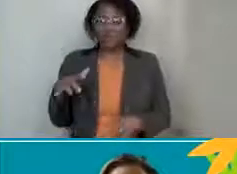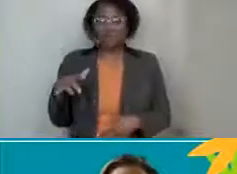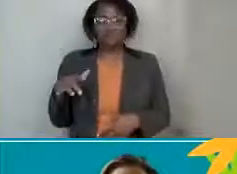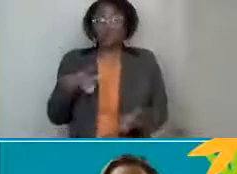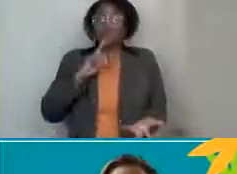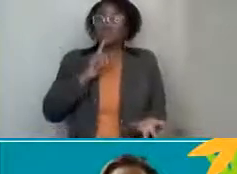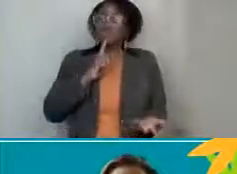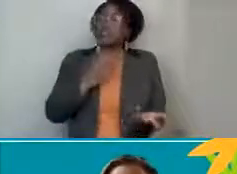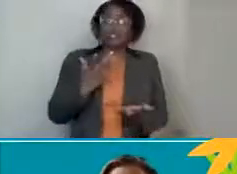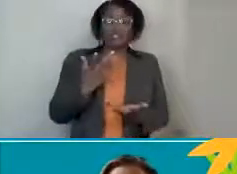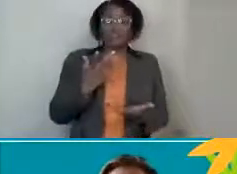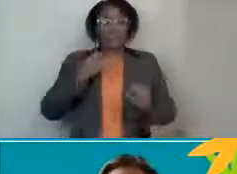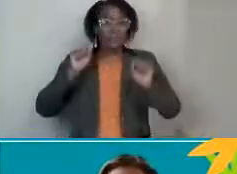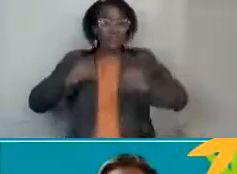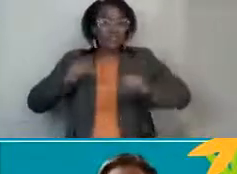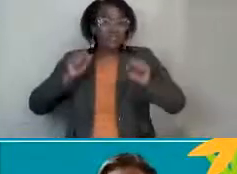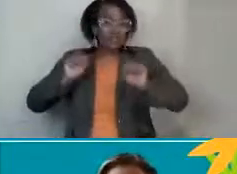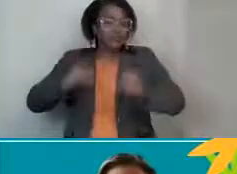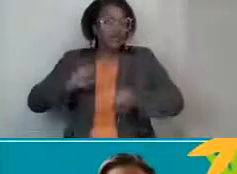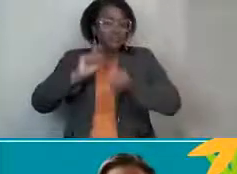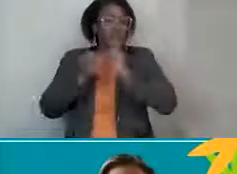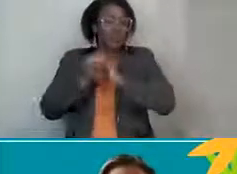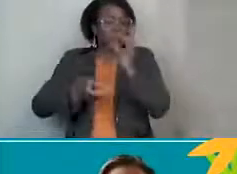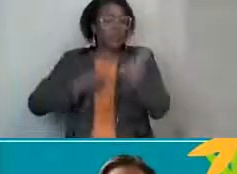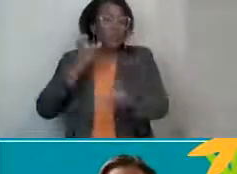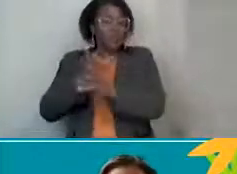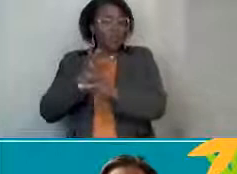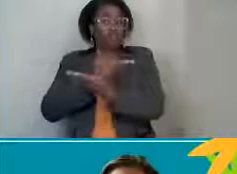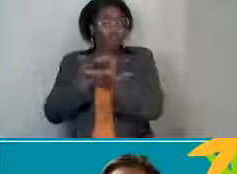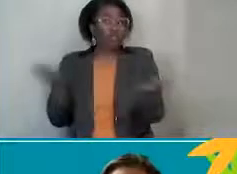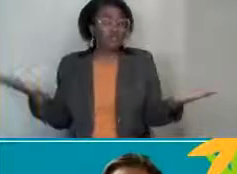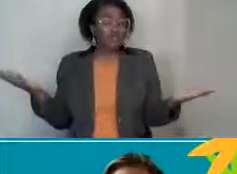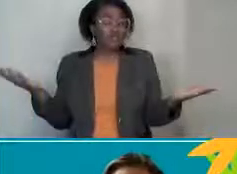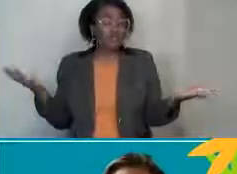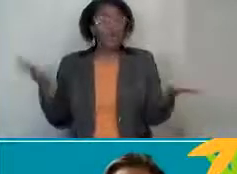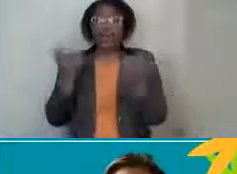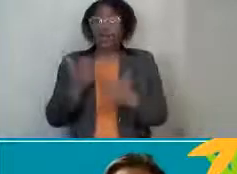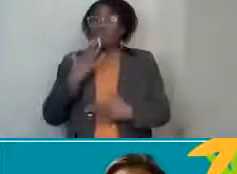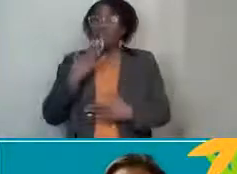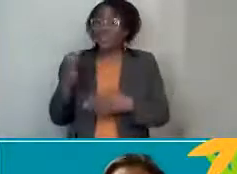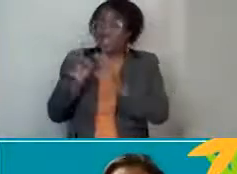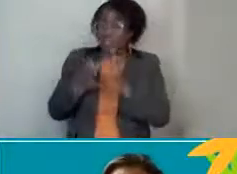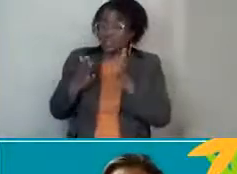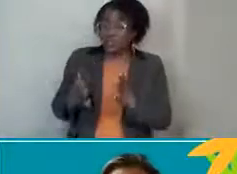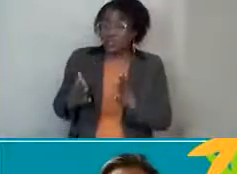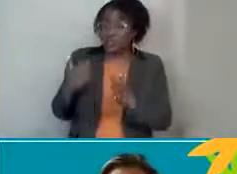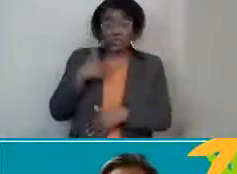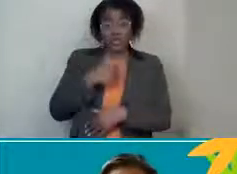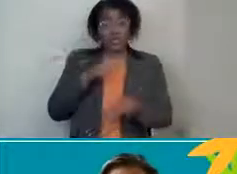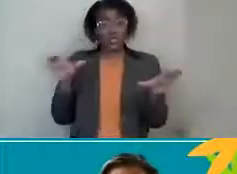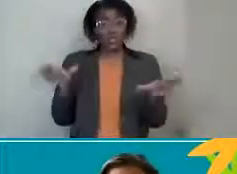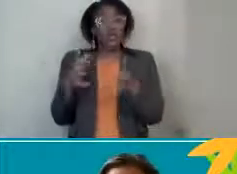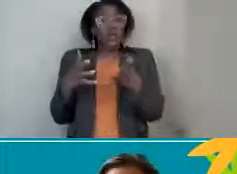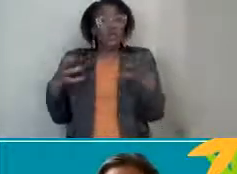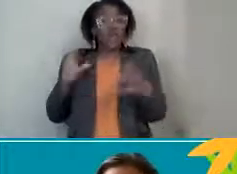just got the potential to really change the world for all of us. I also want to thank the interpreters. We do a lot of webinars, and